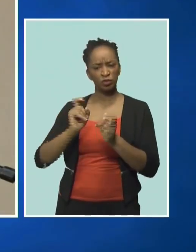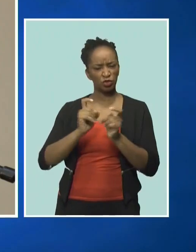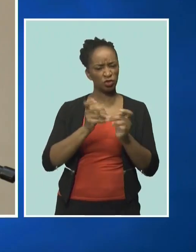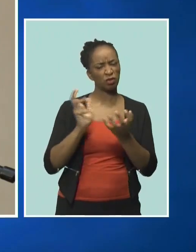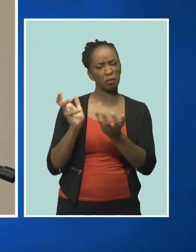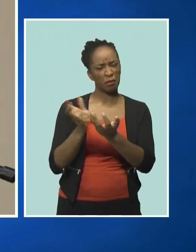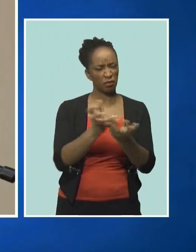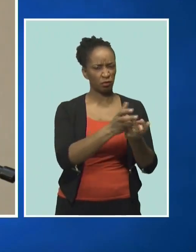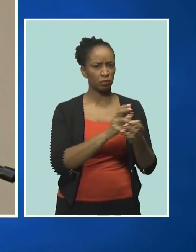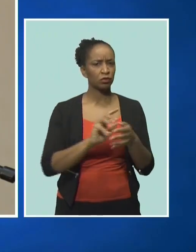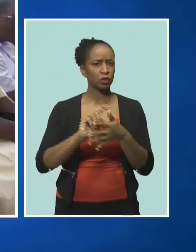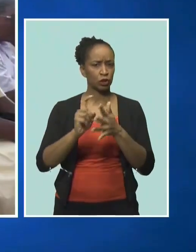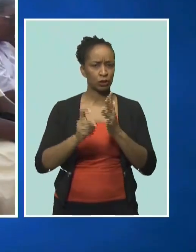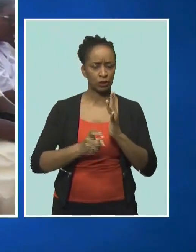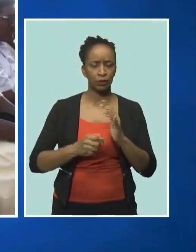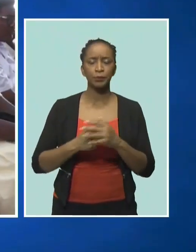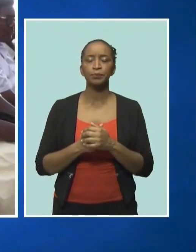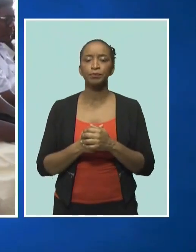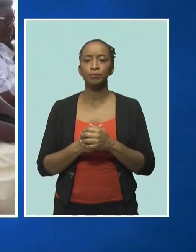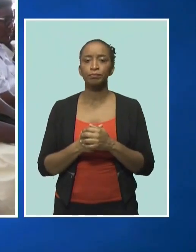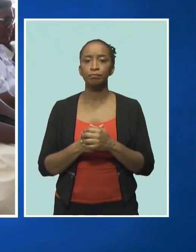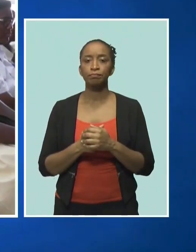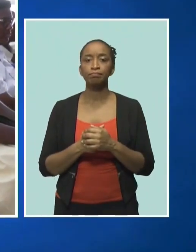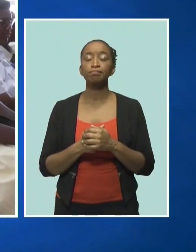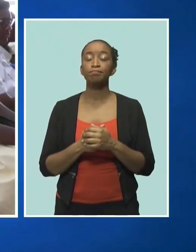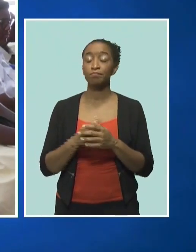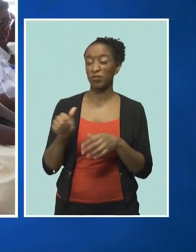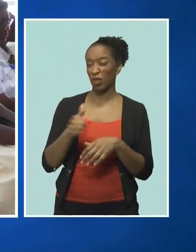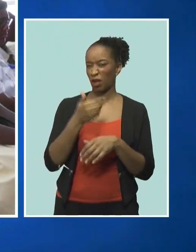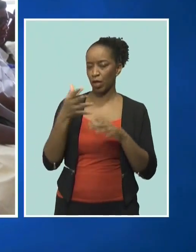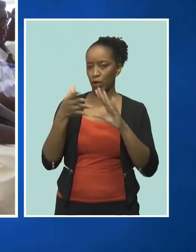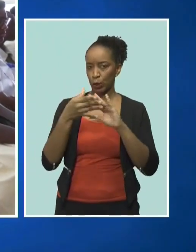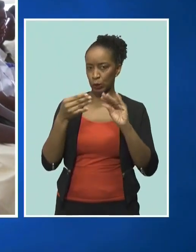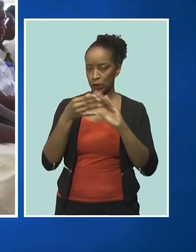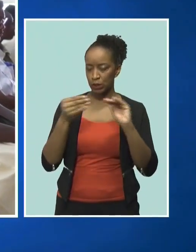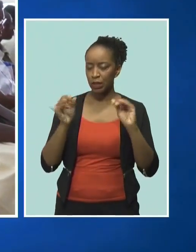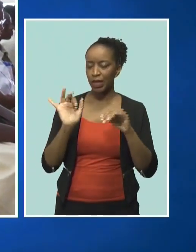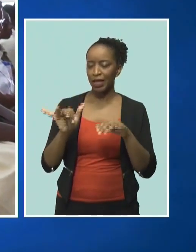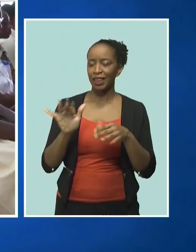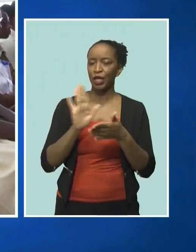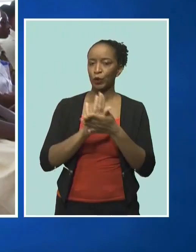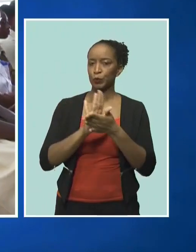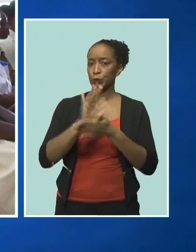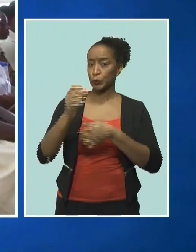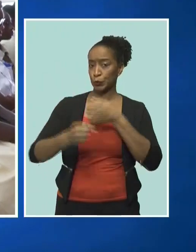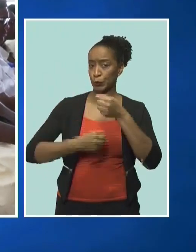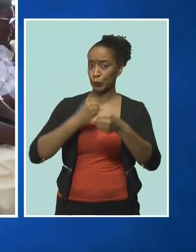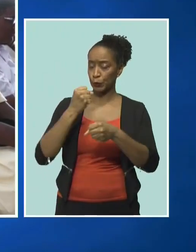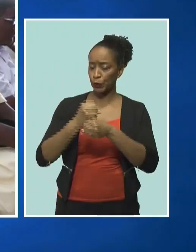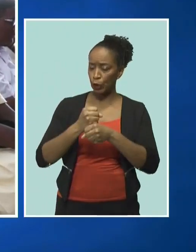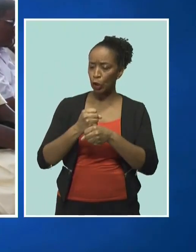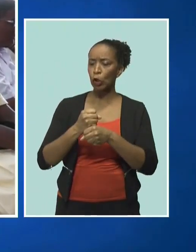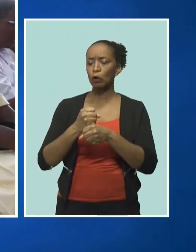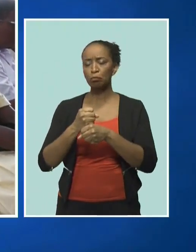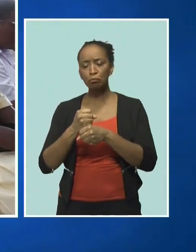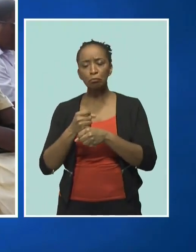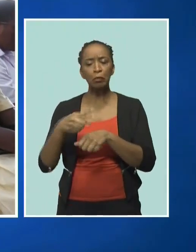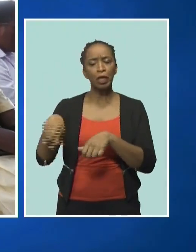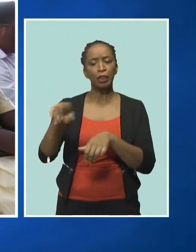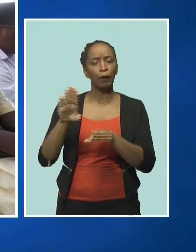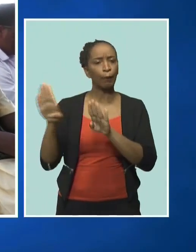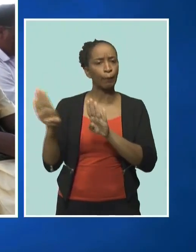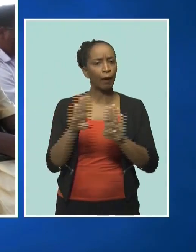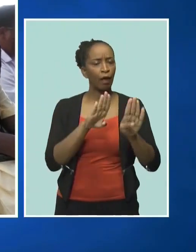Lewis says, for the most part, students displayed acceptable behavior at the school during the period September 2023